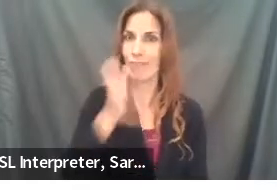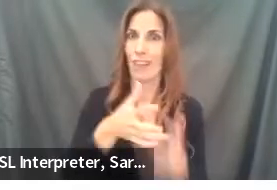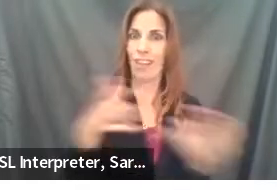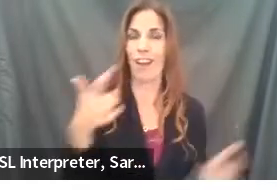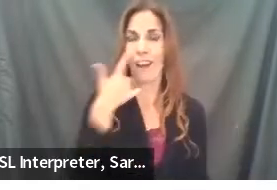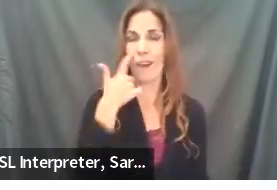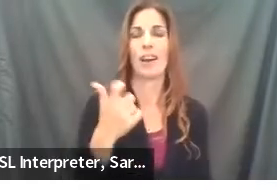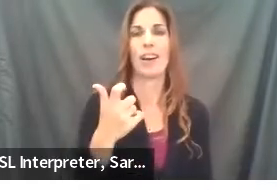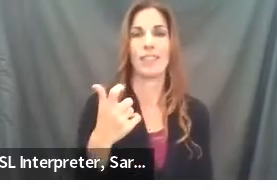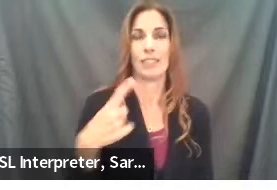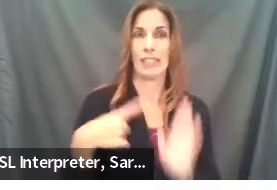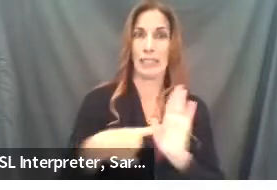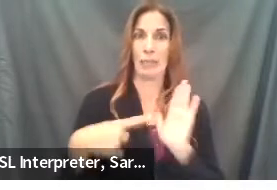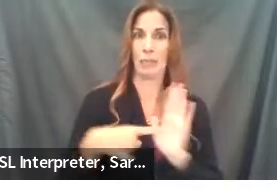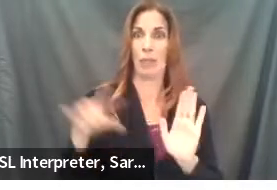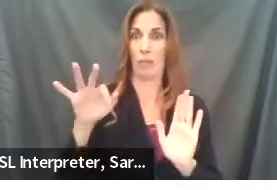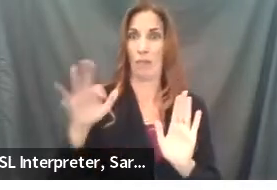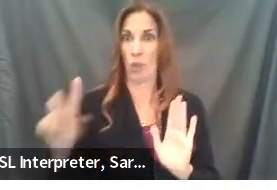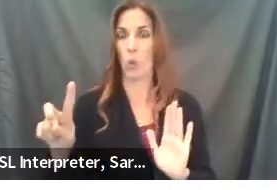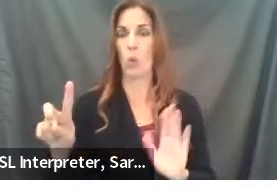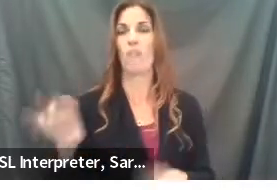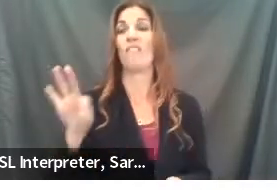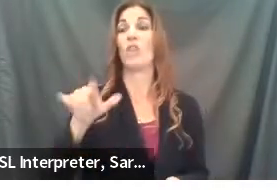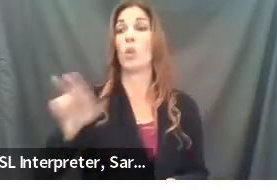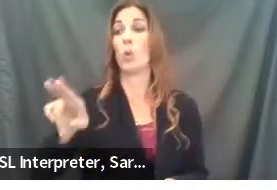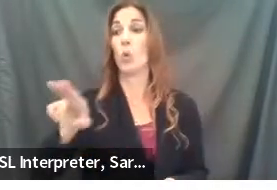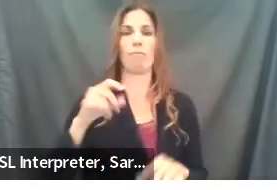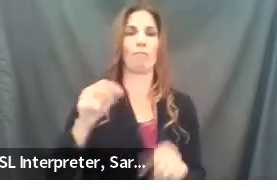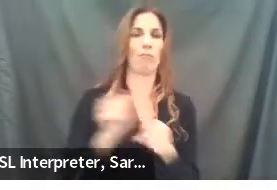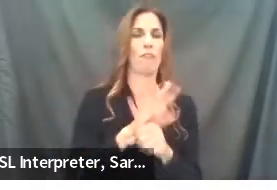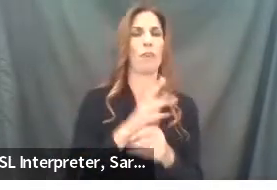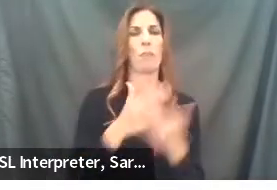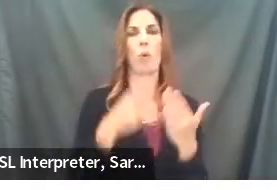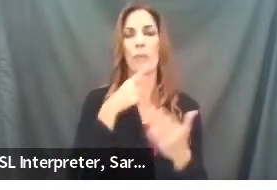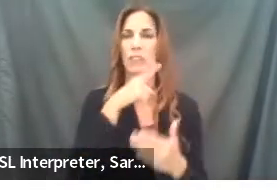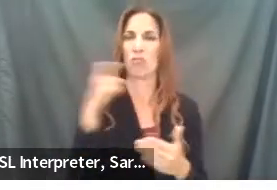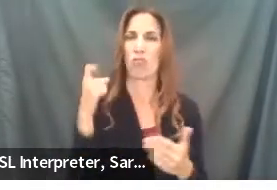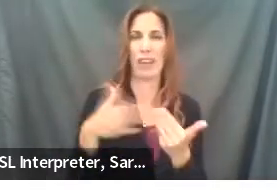symptoms of COVID and flu both increase dehydration.